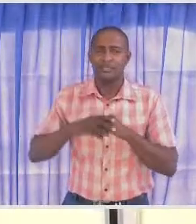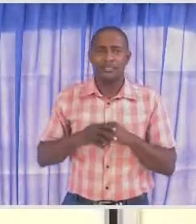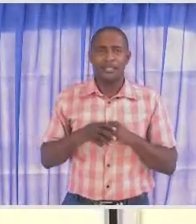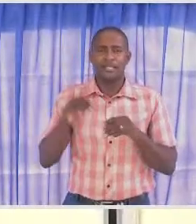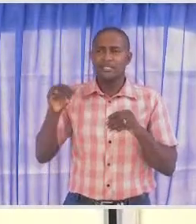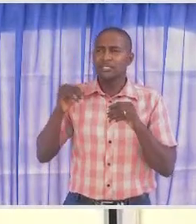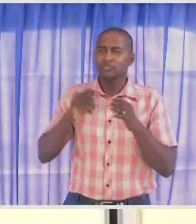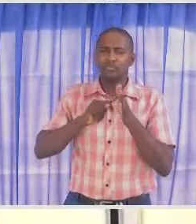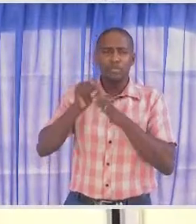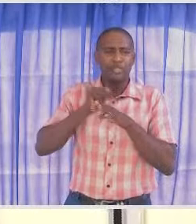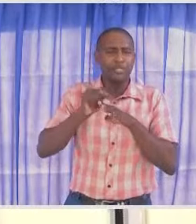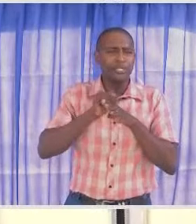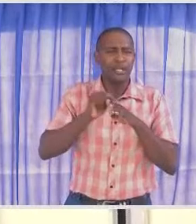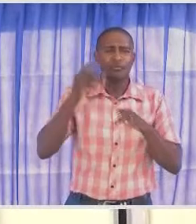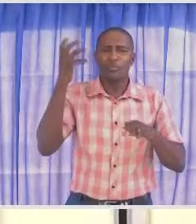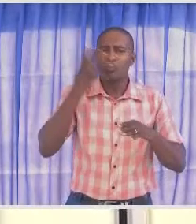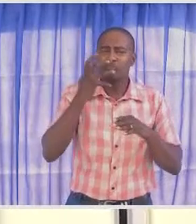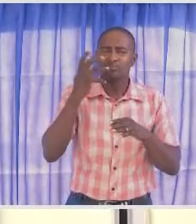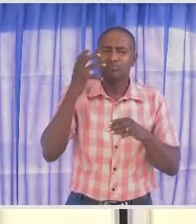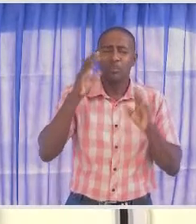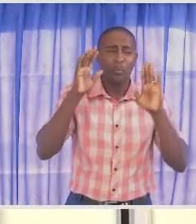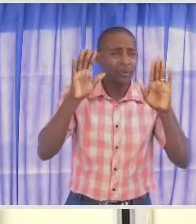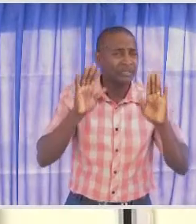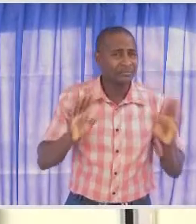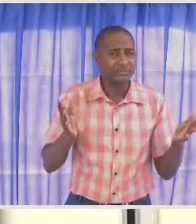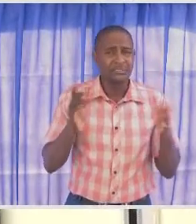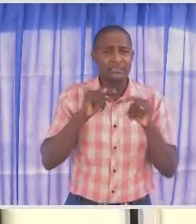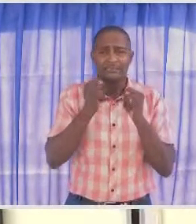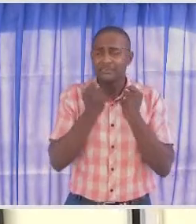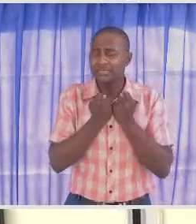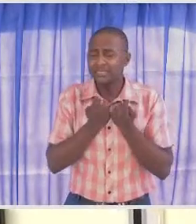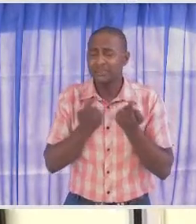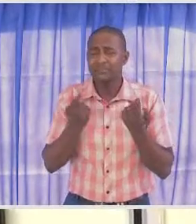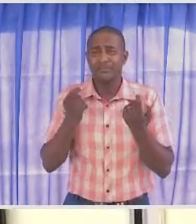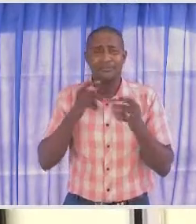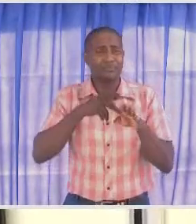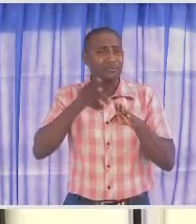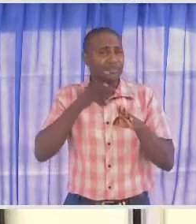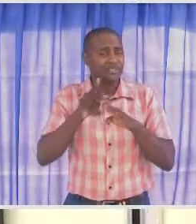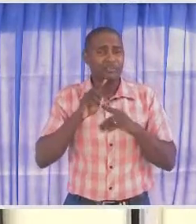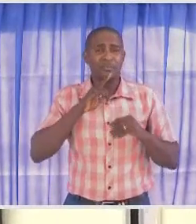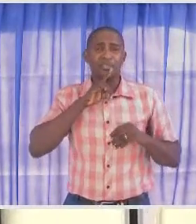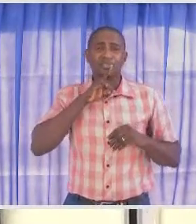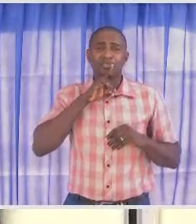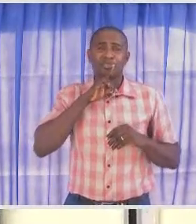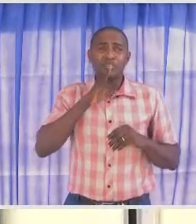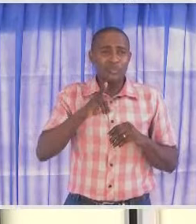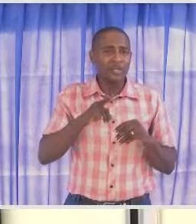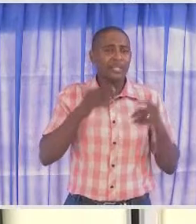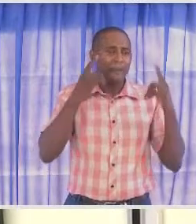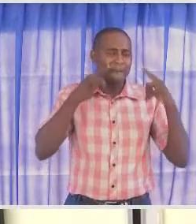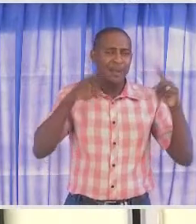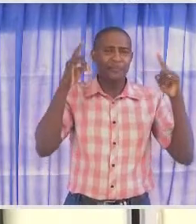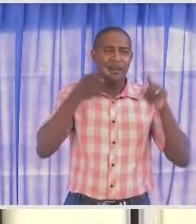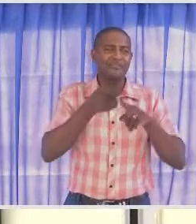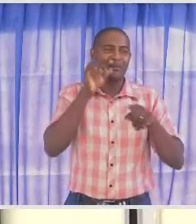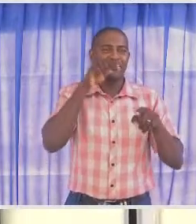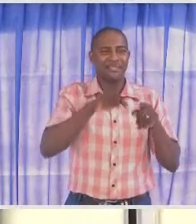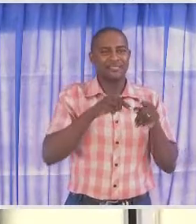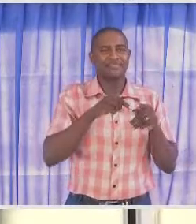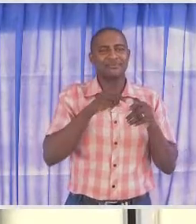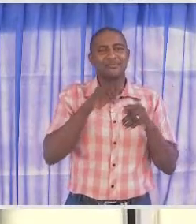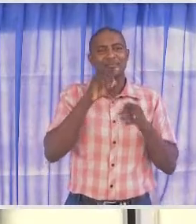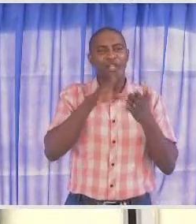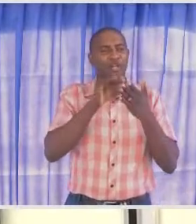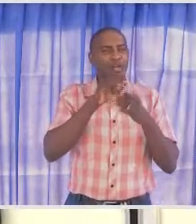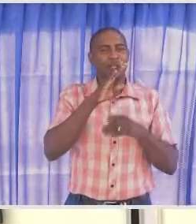wonderful team of professionals that can ensure that we make the most out of this agro-processing learning lab. So I